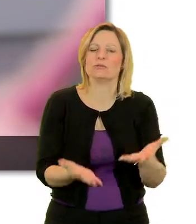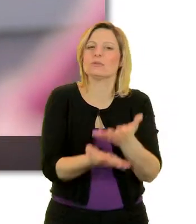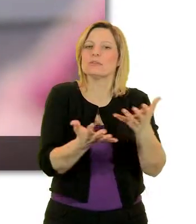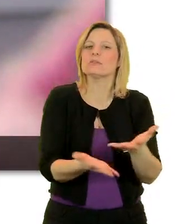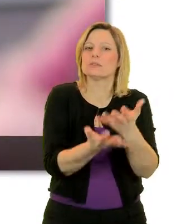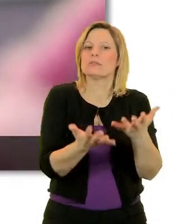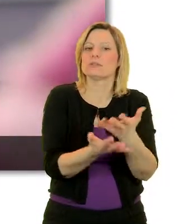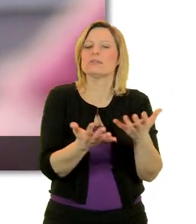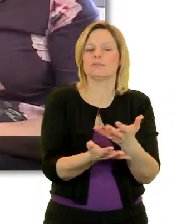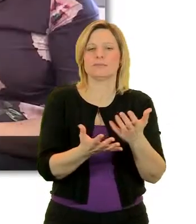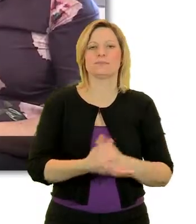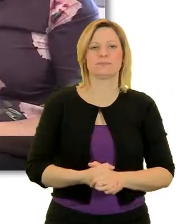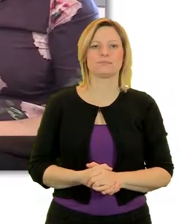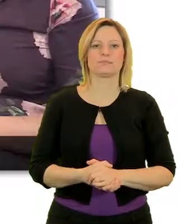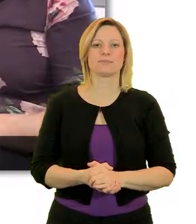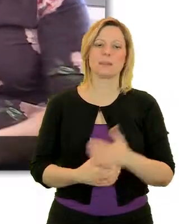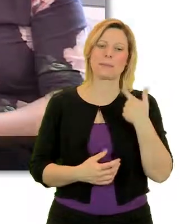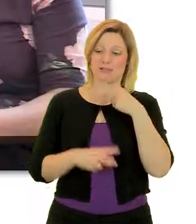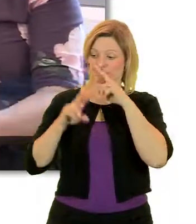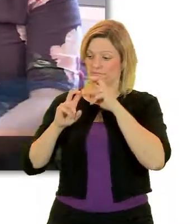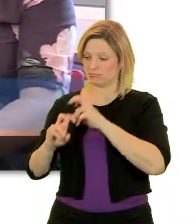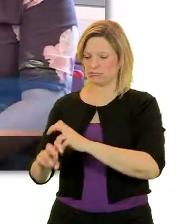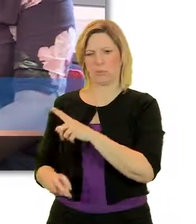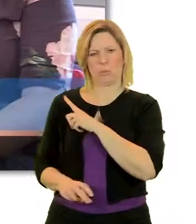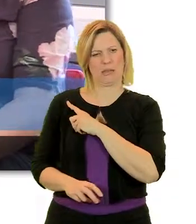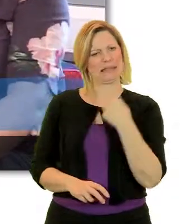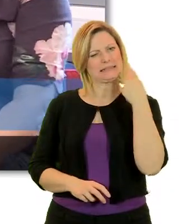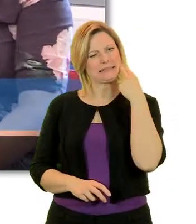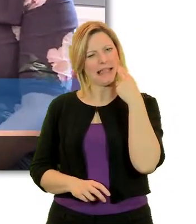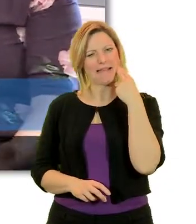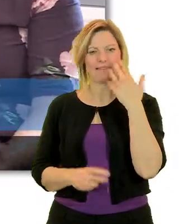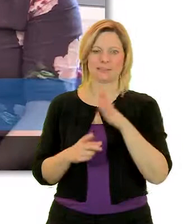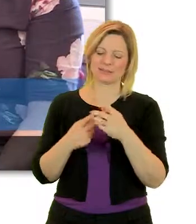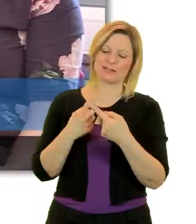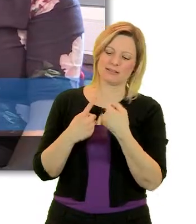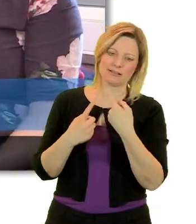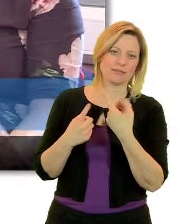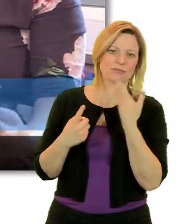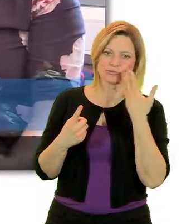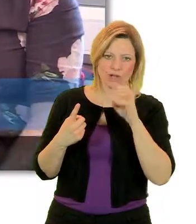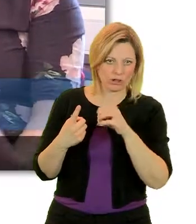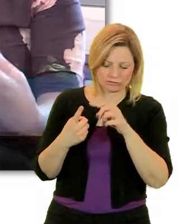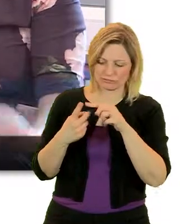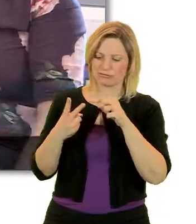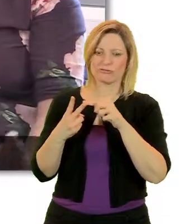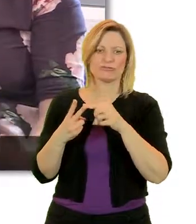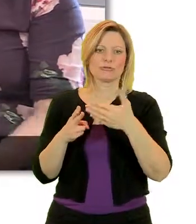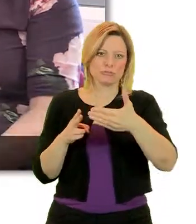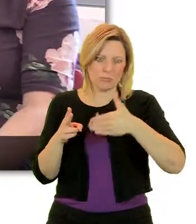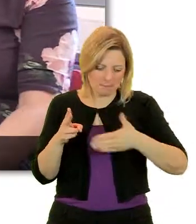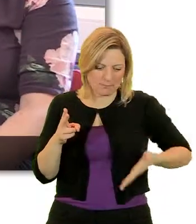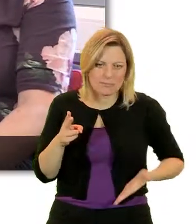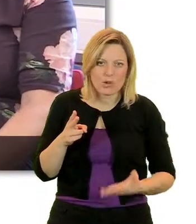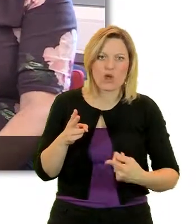antibiotics precautionary, and I sort of looked into causes of deafness, and it can be like oxygen, prematurity, jaundice